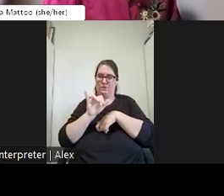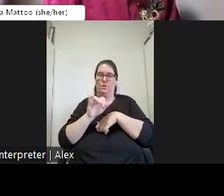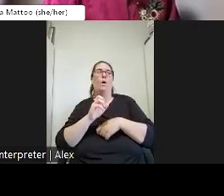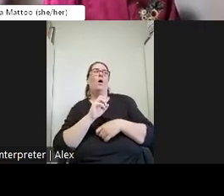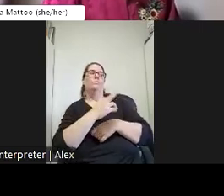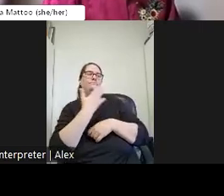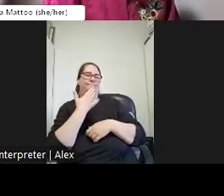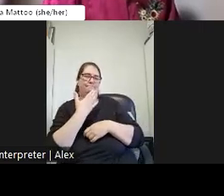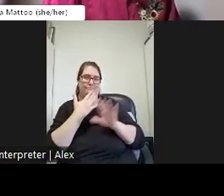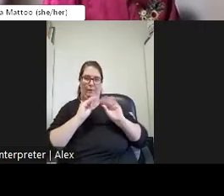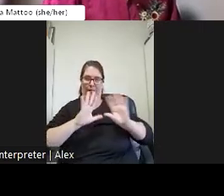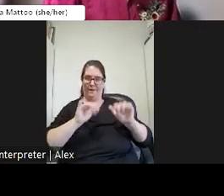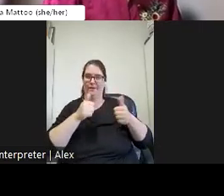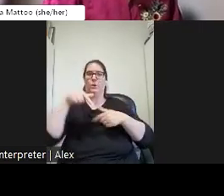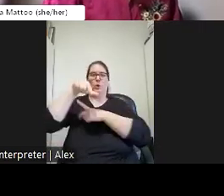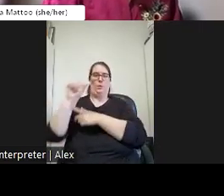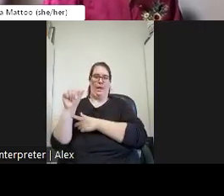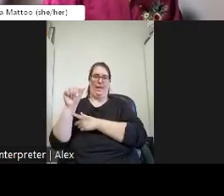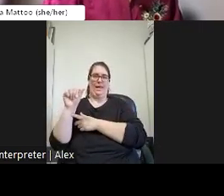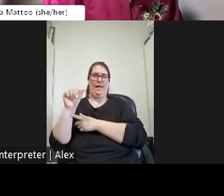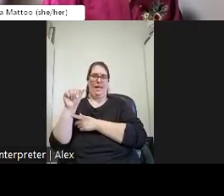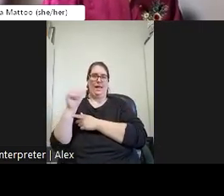much, Margarita, for clarifying that. Yeah.